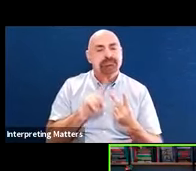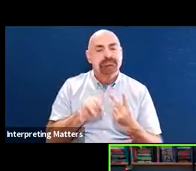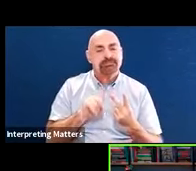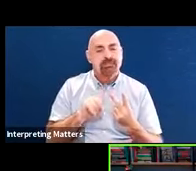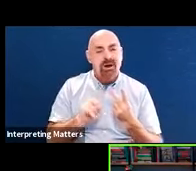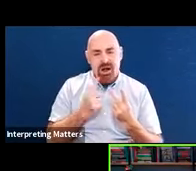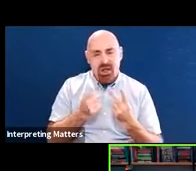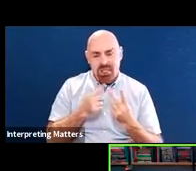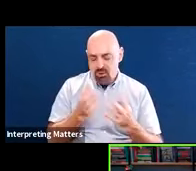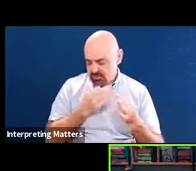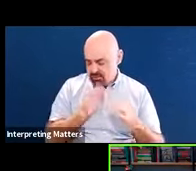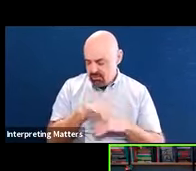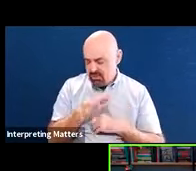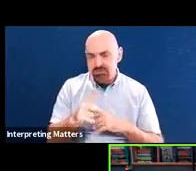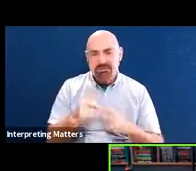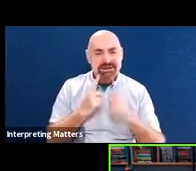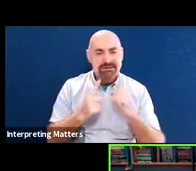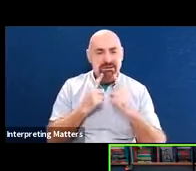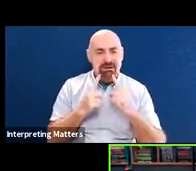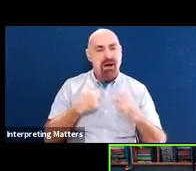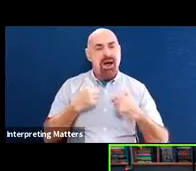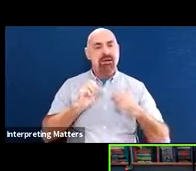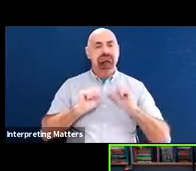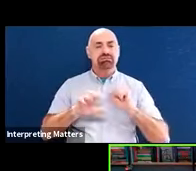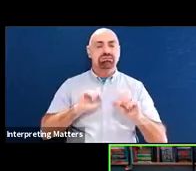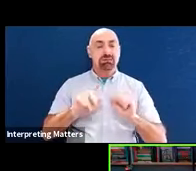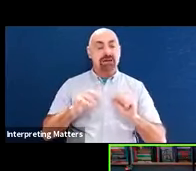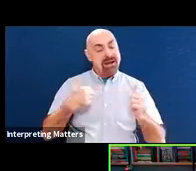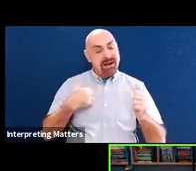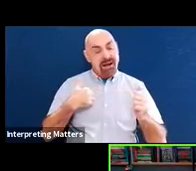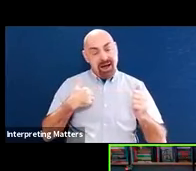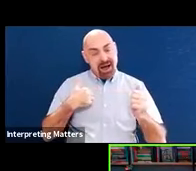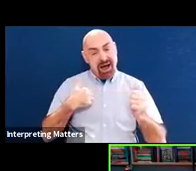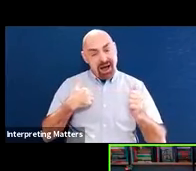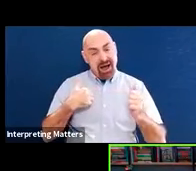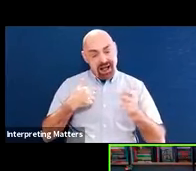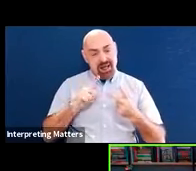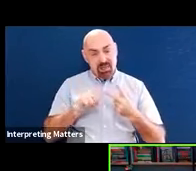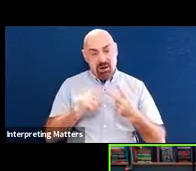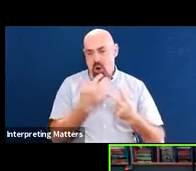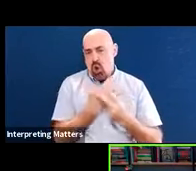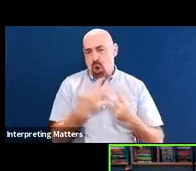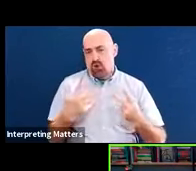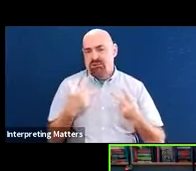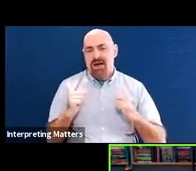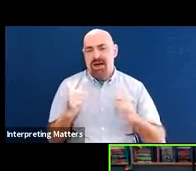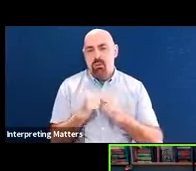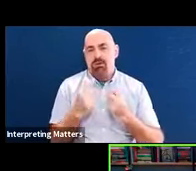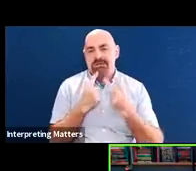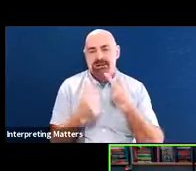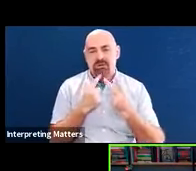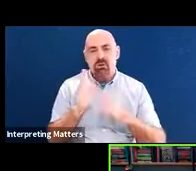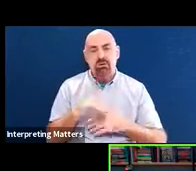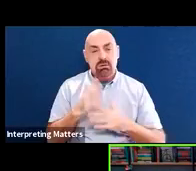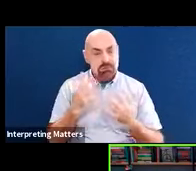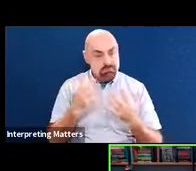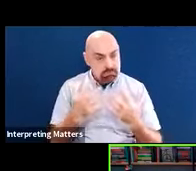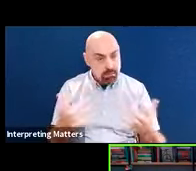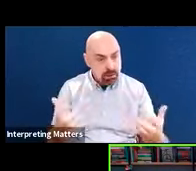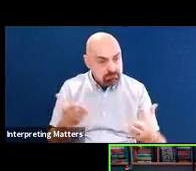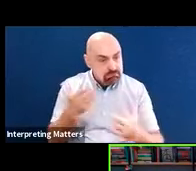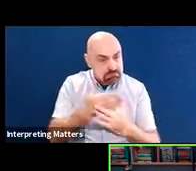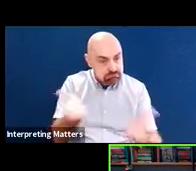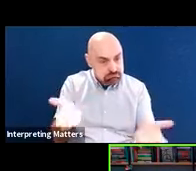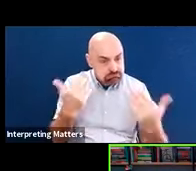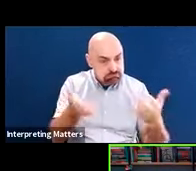the availability of some of the data that I referred to, it really depends. So a lot of the data that we do have is publicly available, and there's